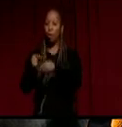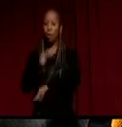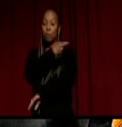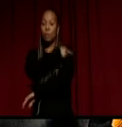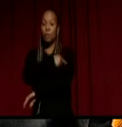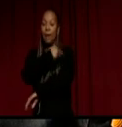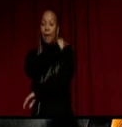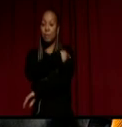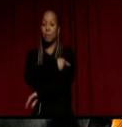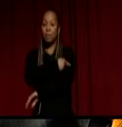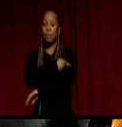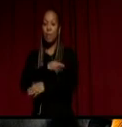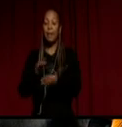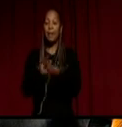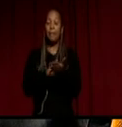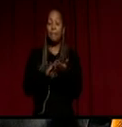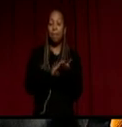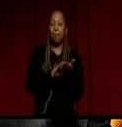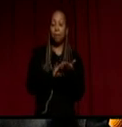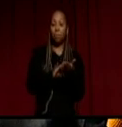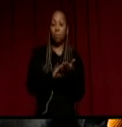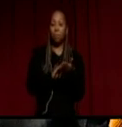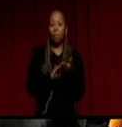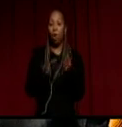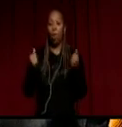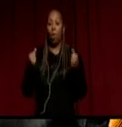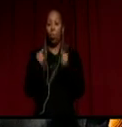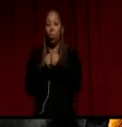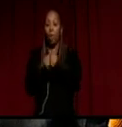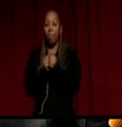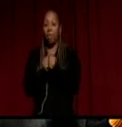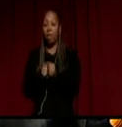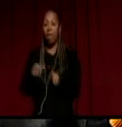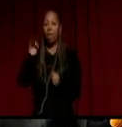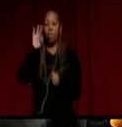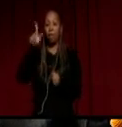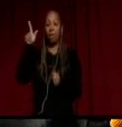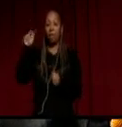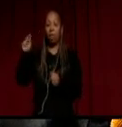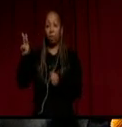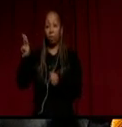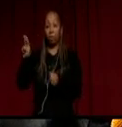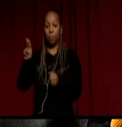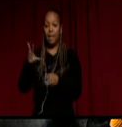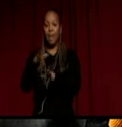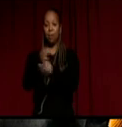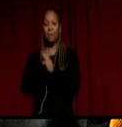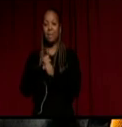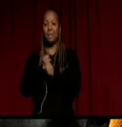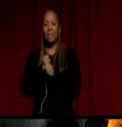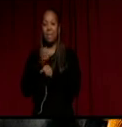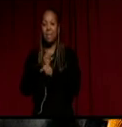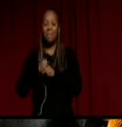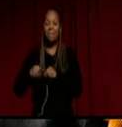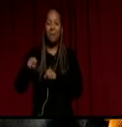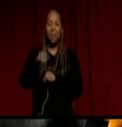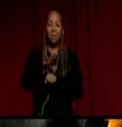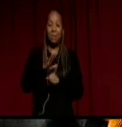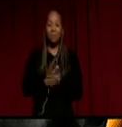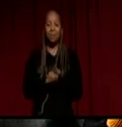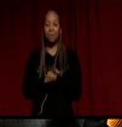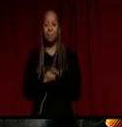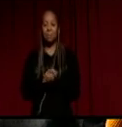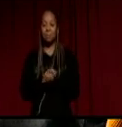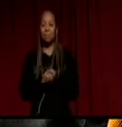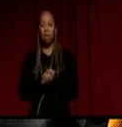hospital in a medical practice with the flu in order to be getting the coronavirus, because that's where everyone is to be going.